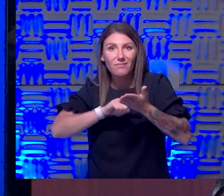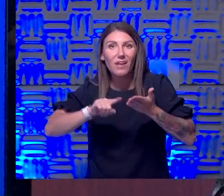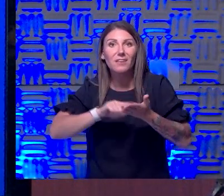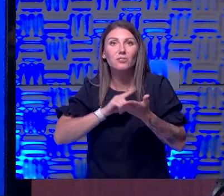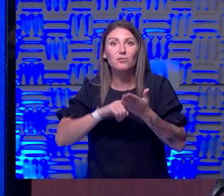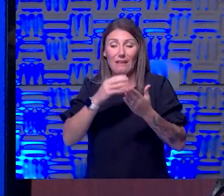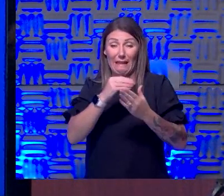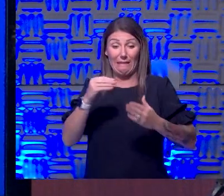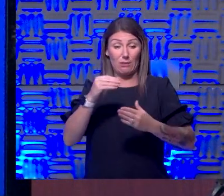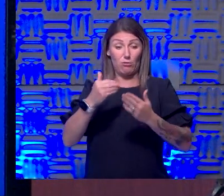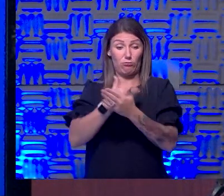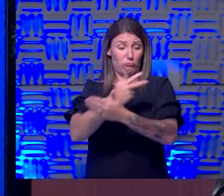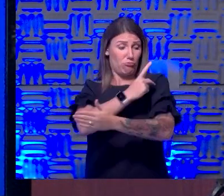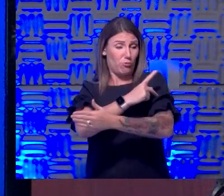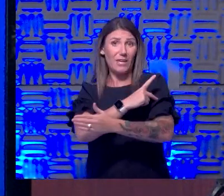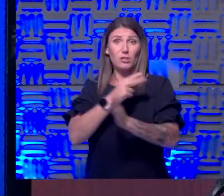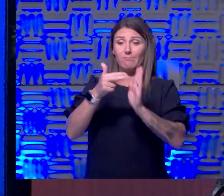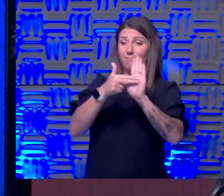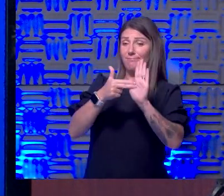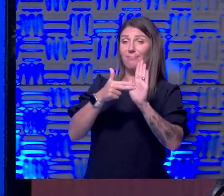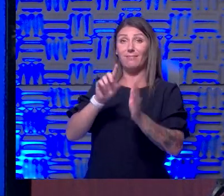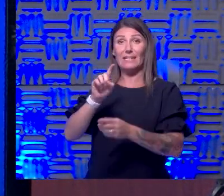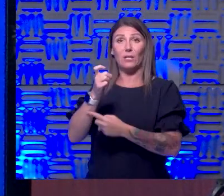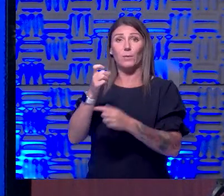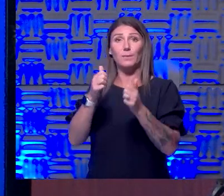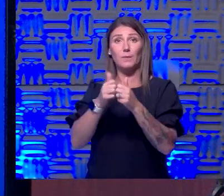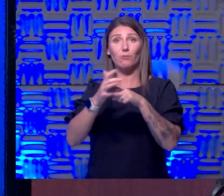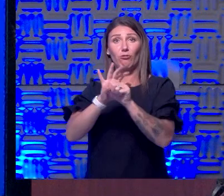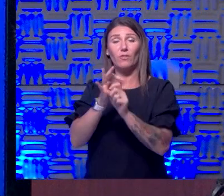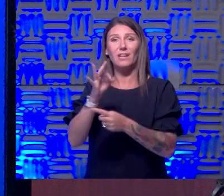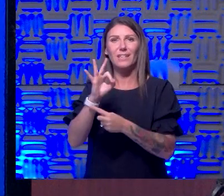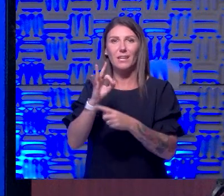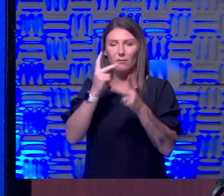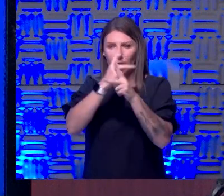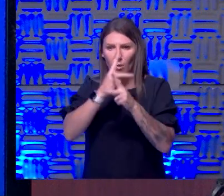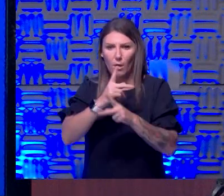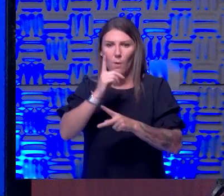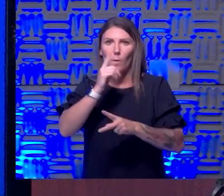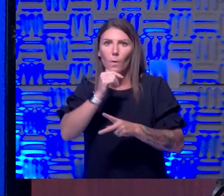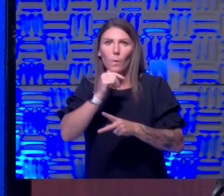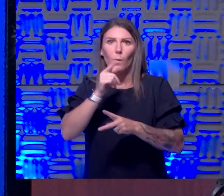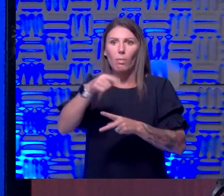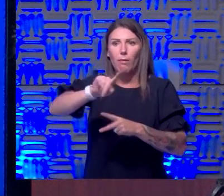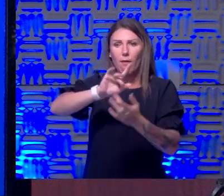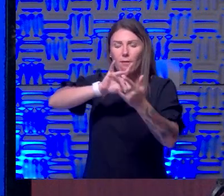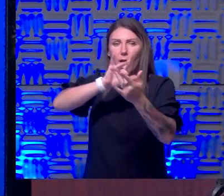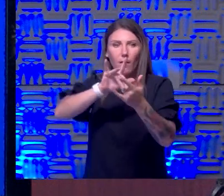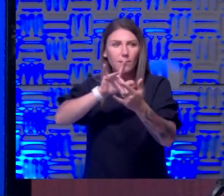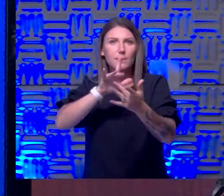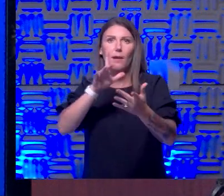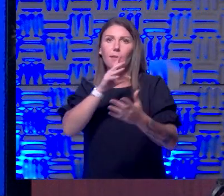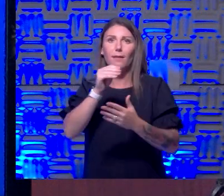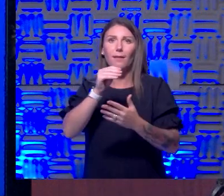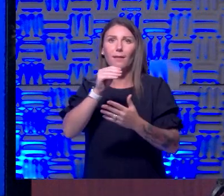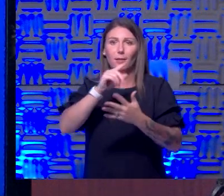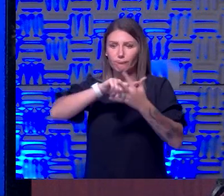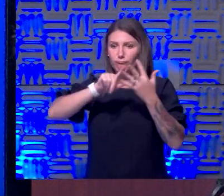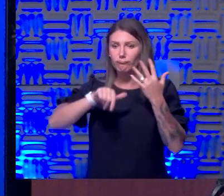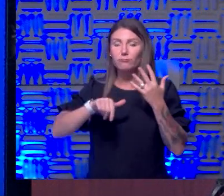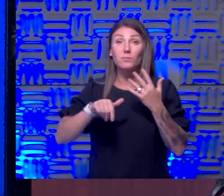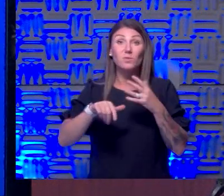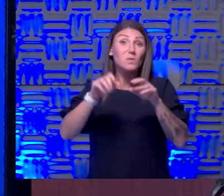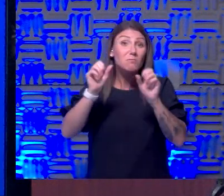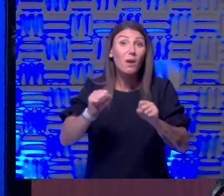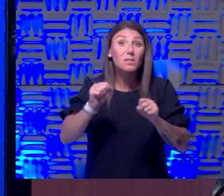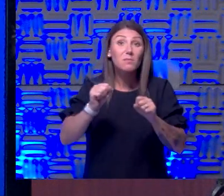that are people who are being diagnosed with COVID, just to try and find out who their contacts are and all of the rest of that. And so it's possible